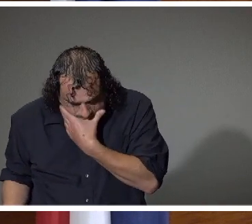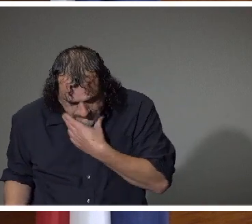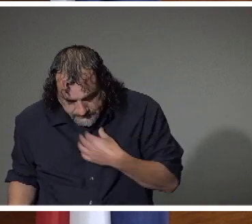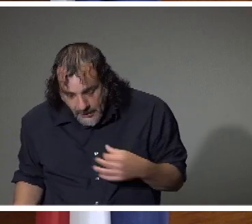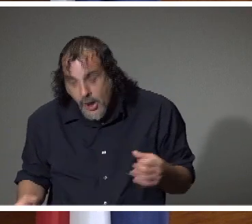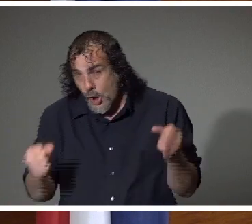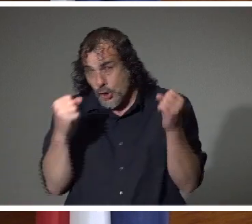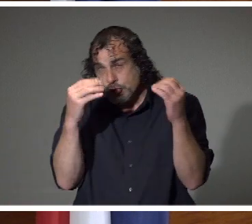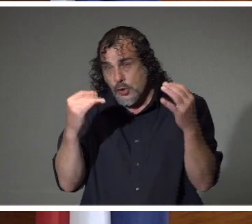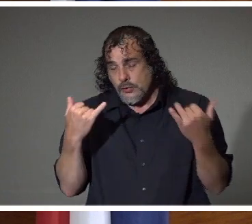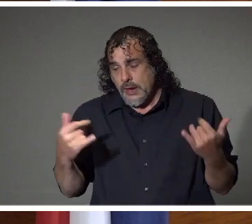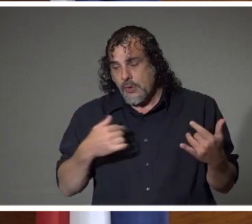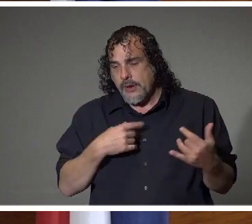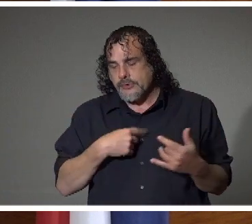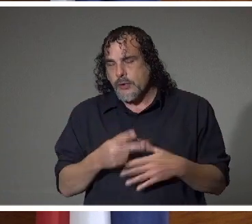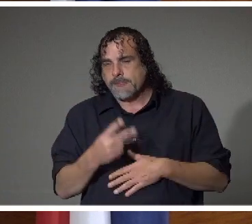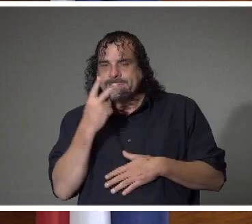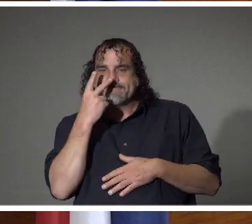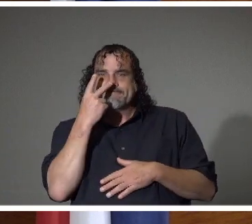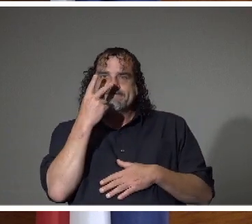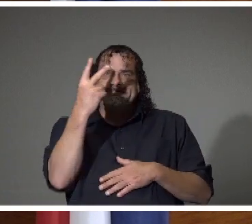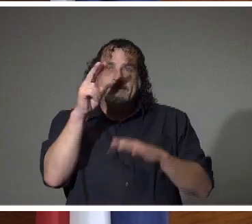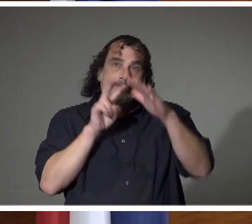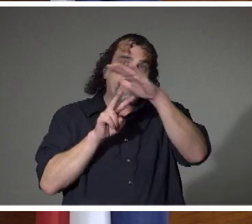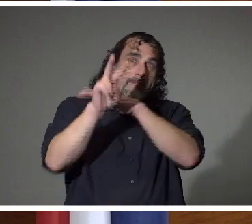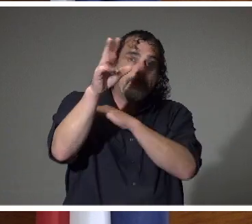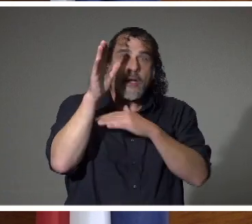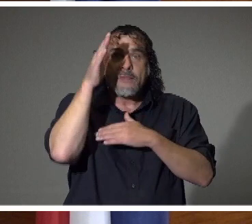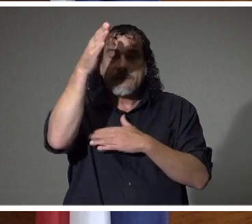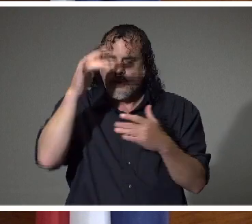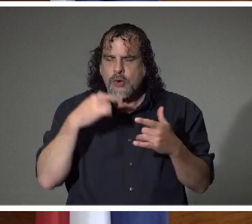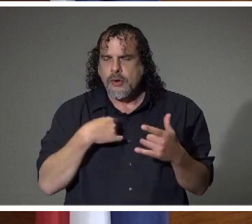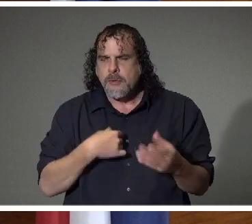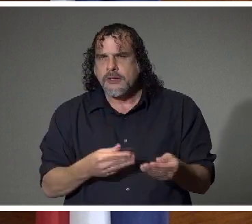we look to the future, we recognize that we must give our people the